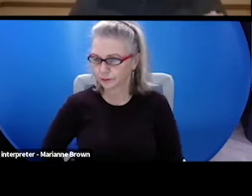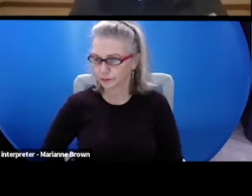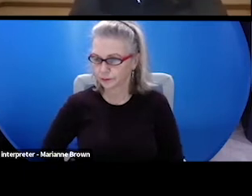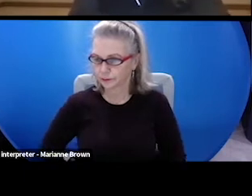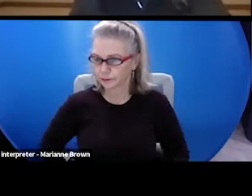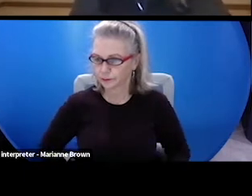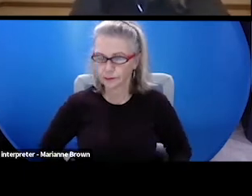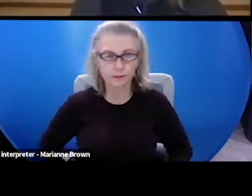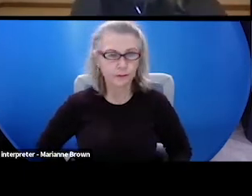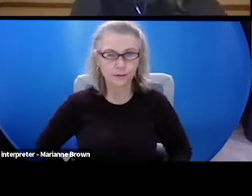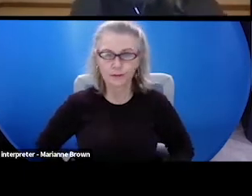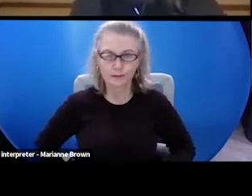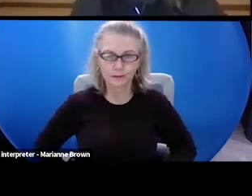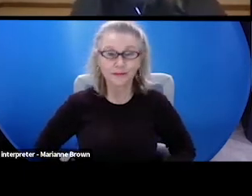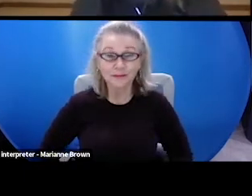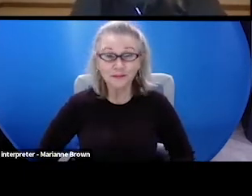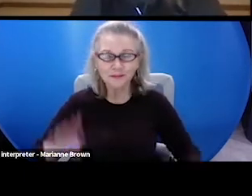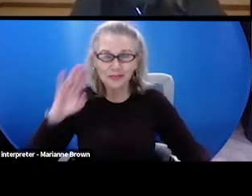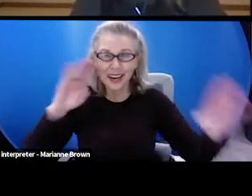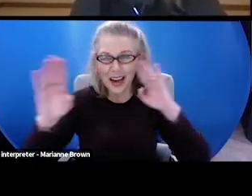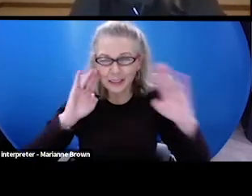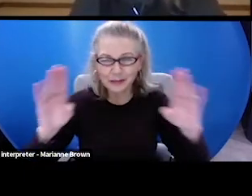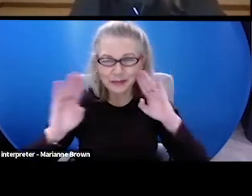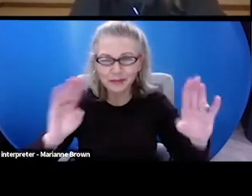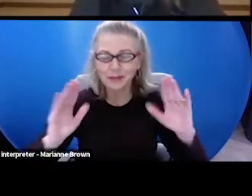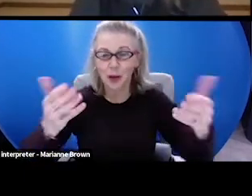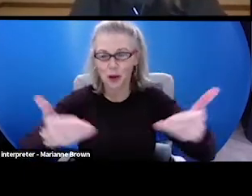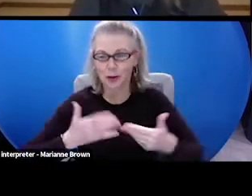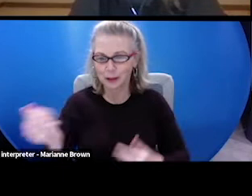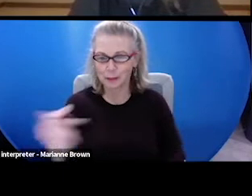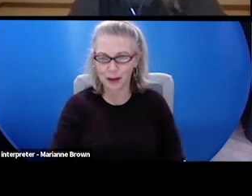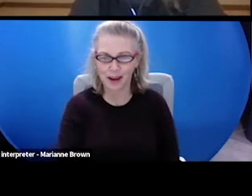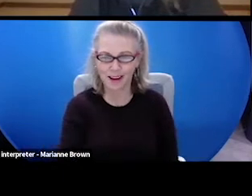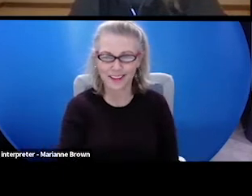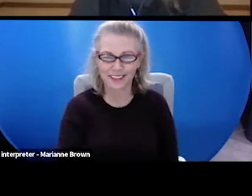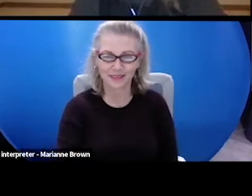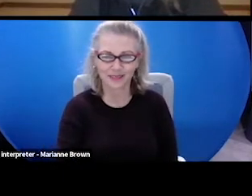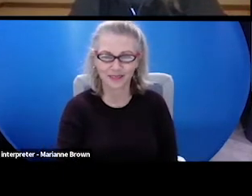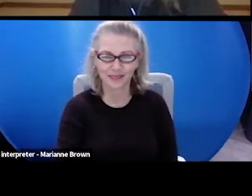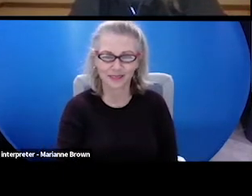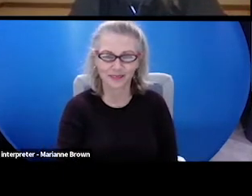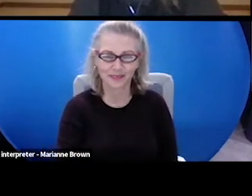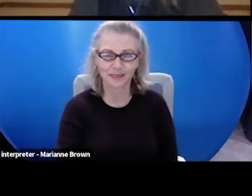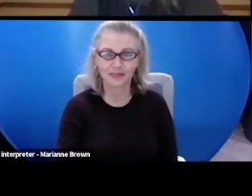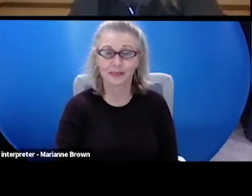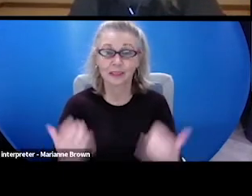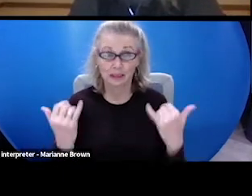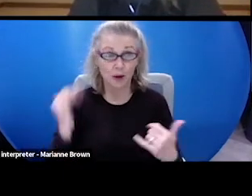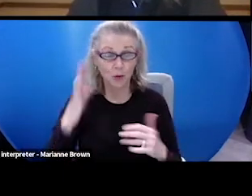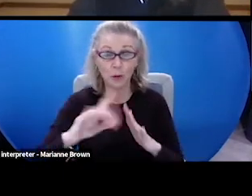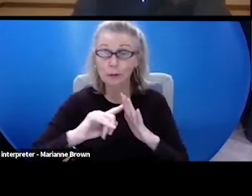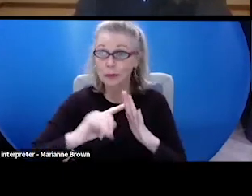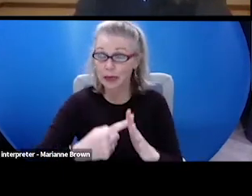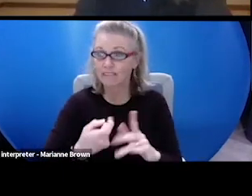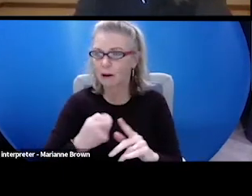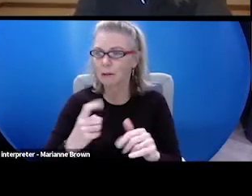Hi, everyone. Welcome back from the break. We will now begin our first panel of the day, our afternoon